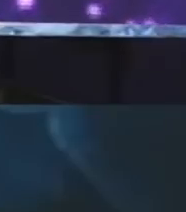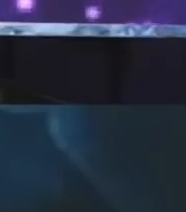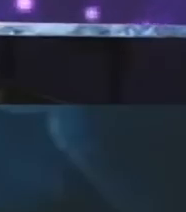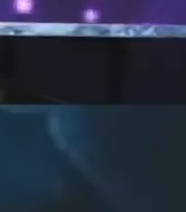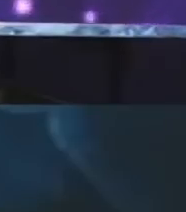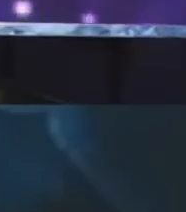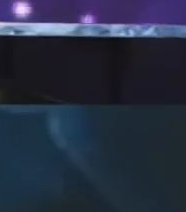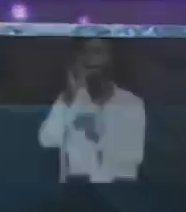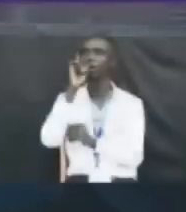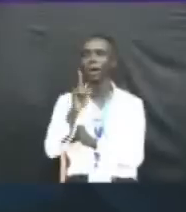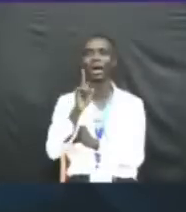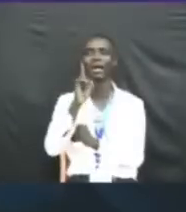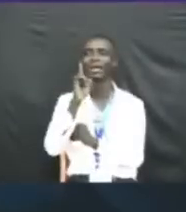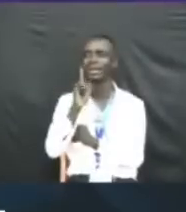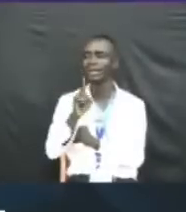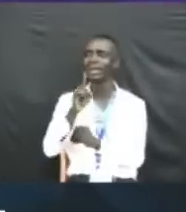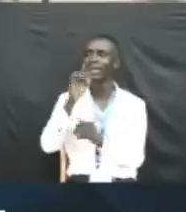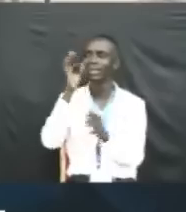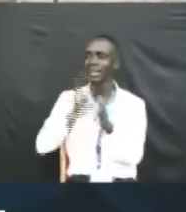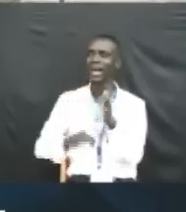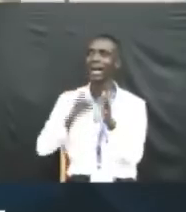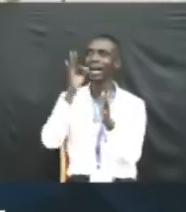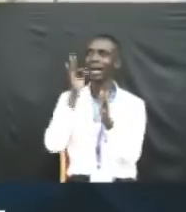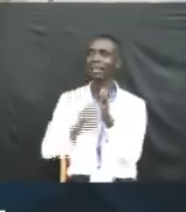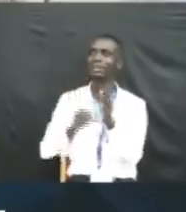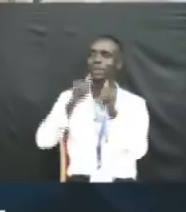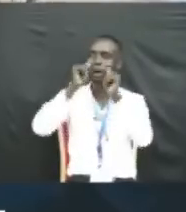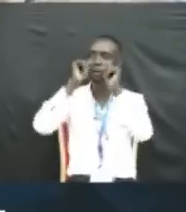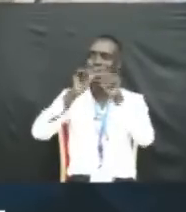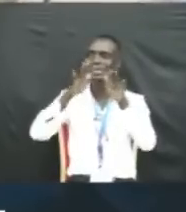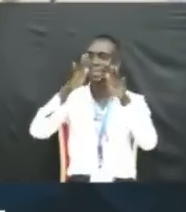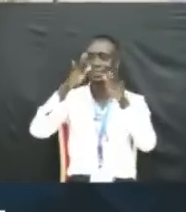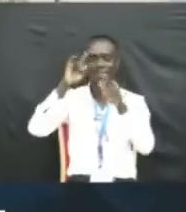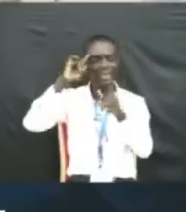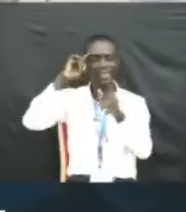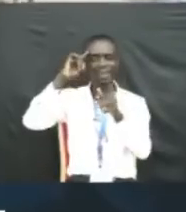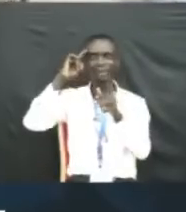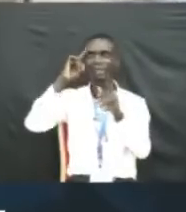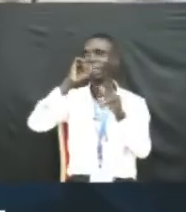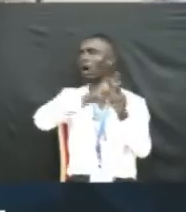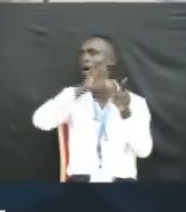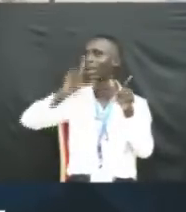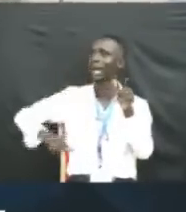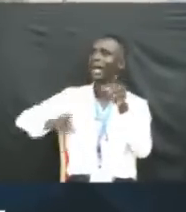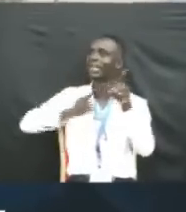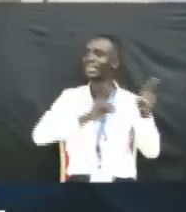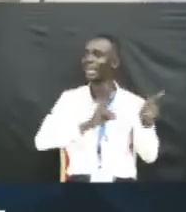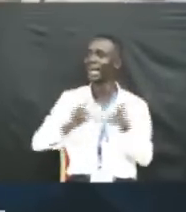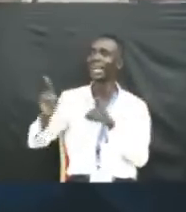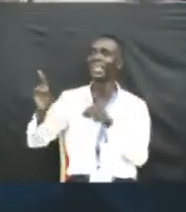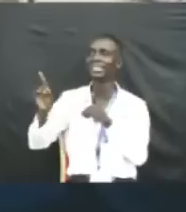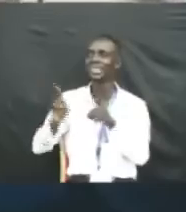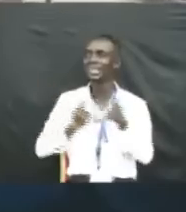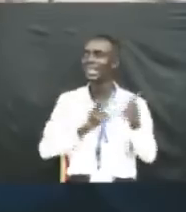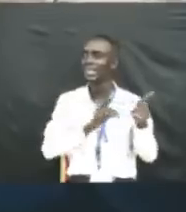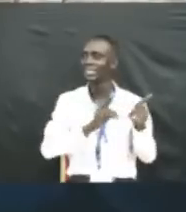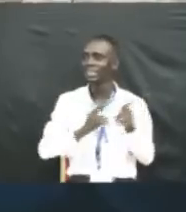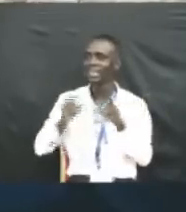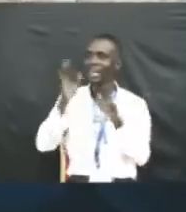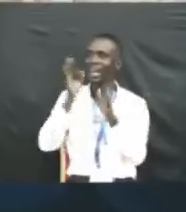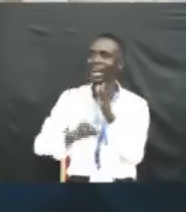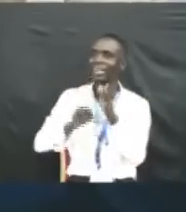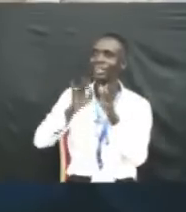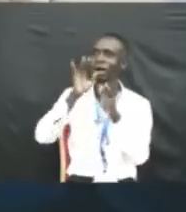Let them one by one. Count your blessings. See what God has done.